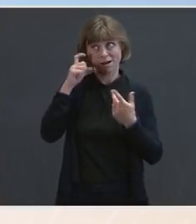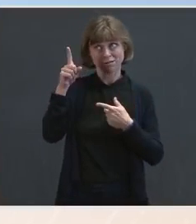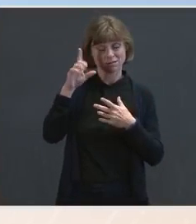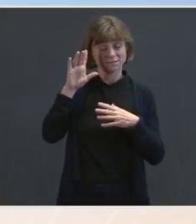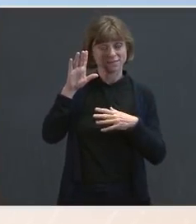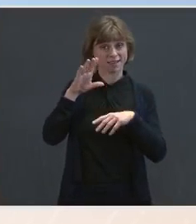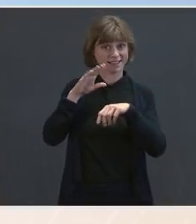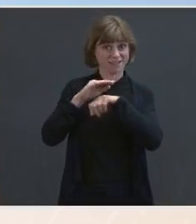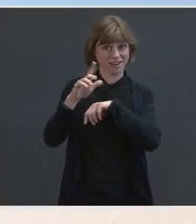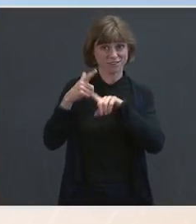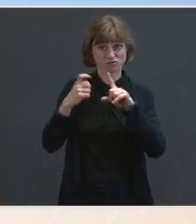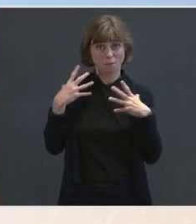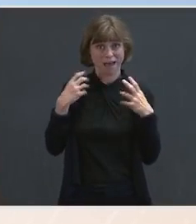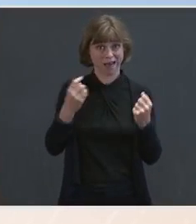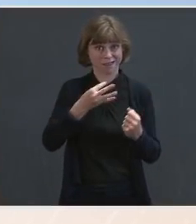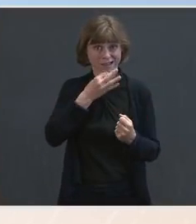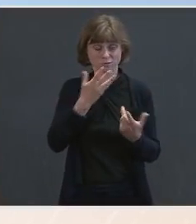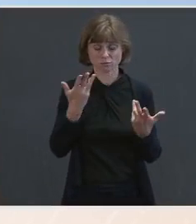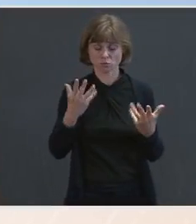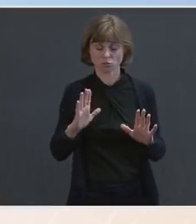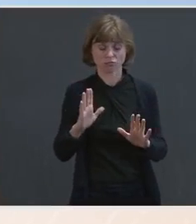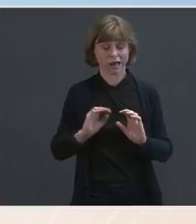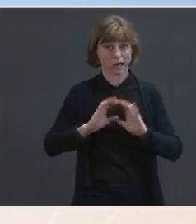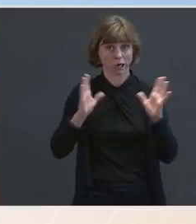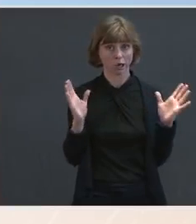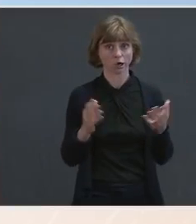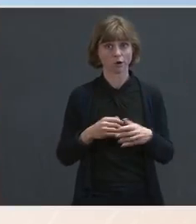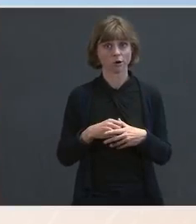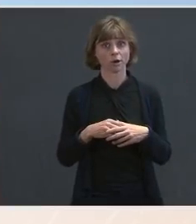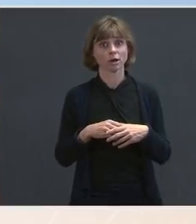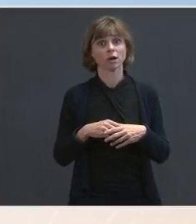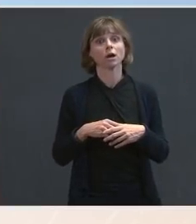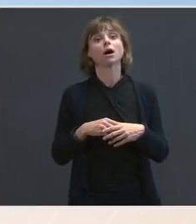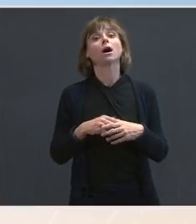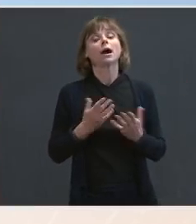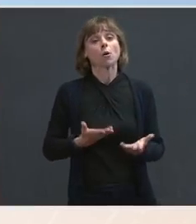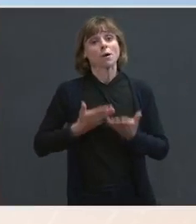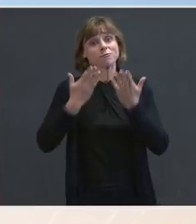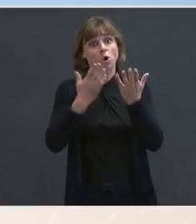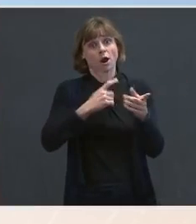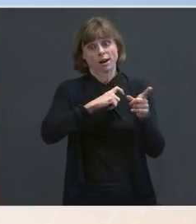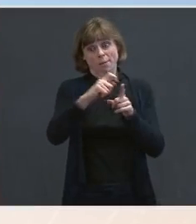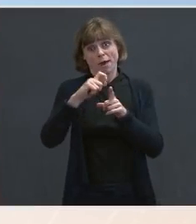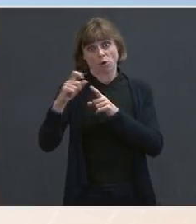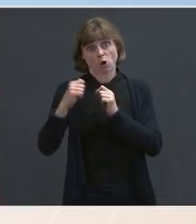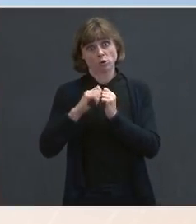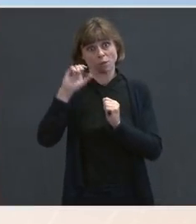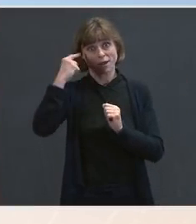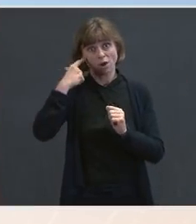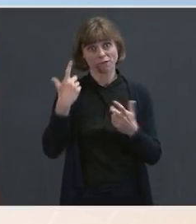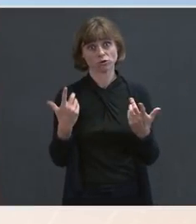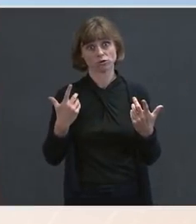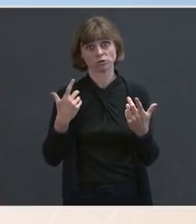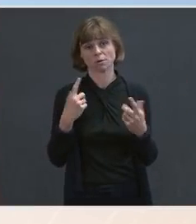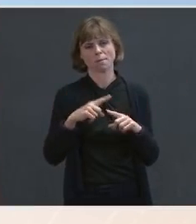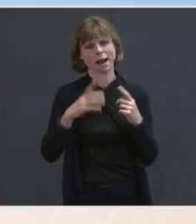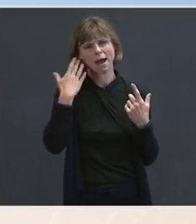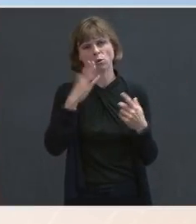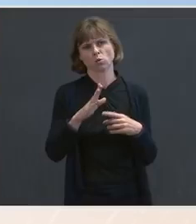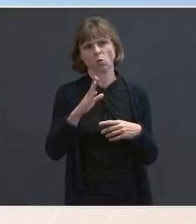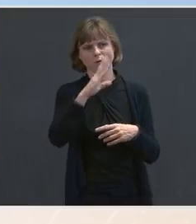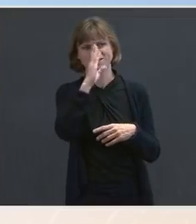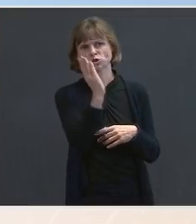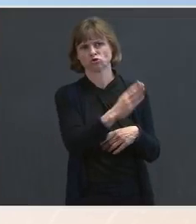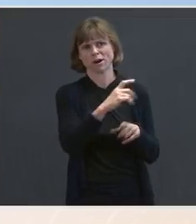well known. It's something he's raised on calls with governors. Our health and COVID team has raised on calls with governors, but I'm not aware of a direct call between them